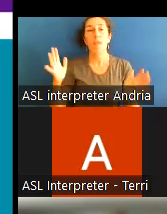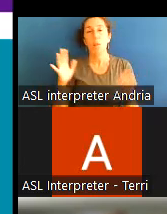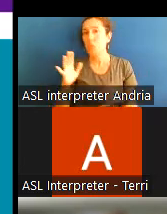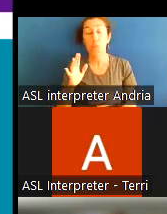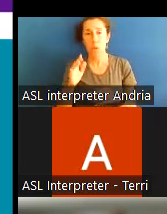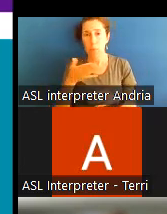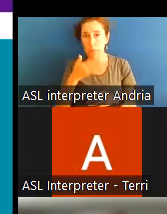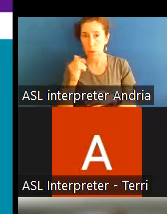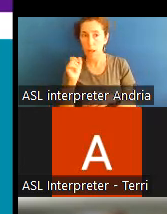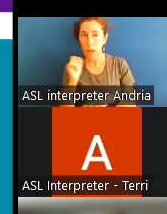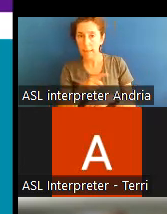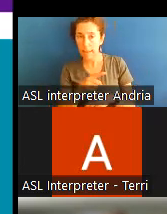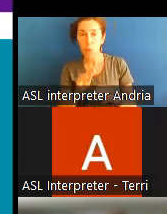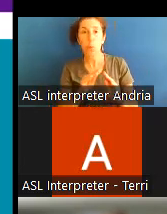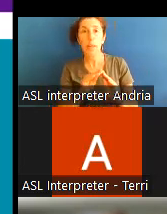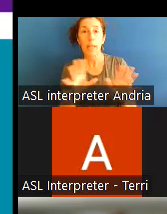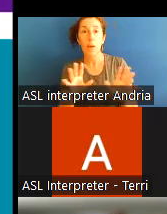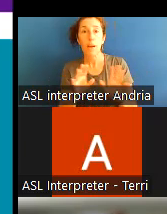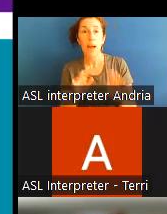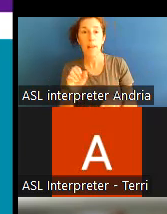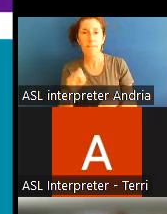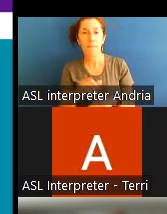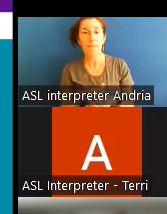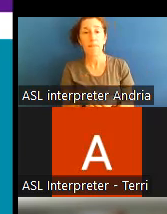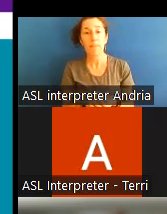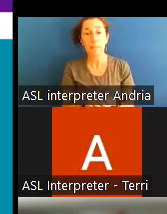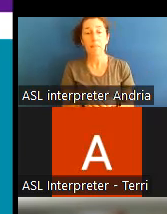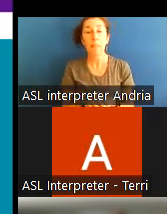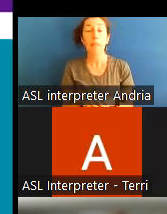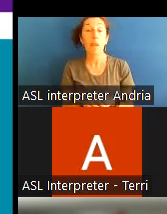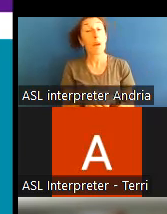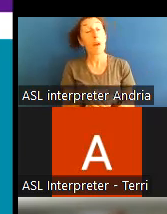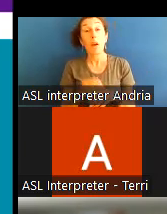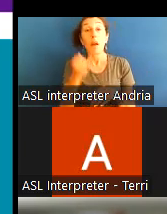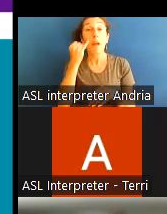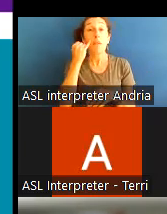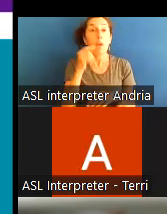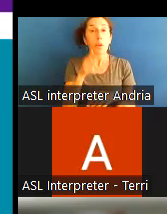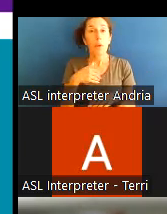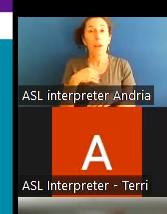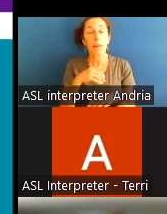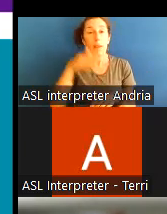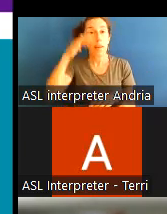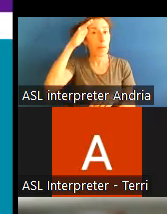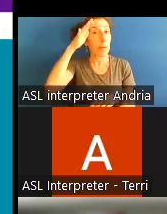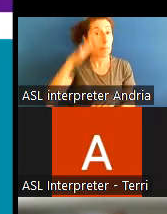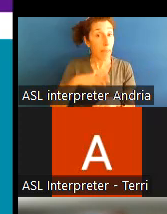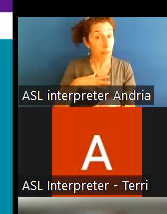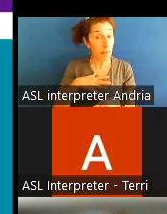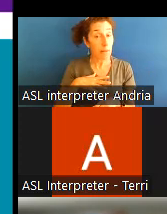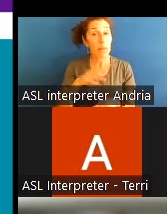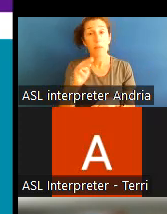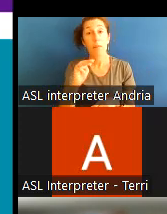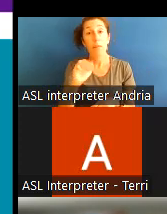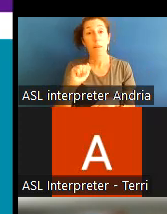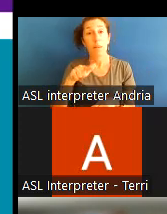people where you may have a male victim or you may have somebody who's in a